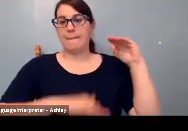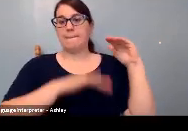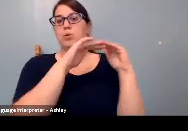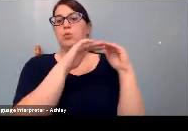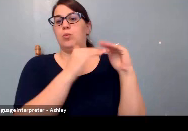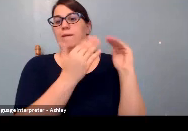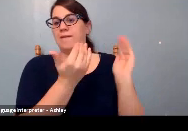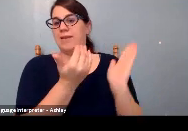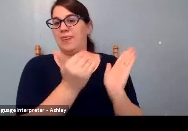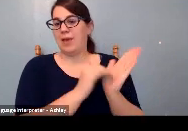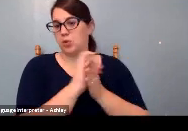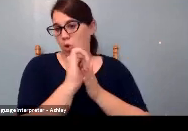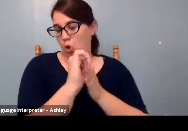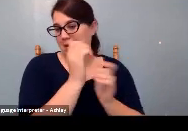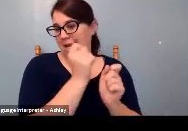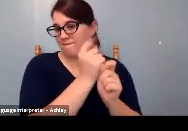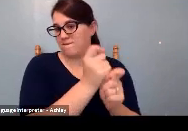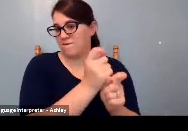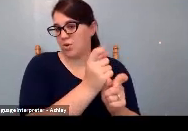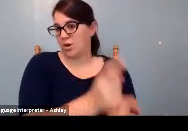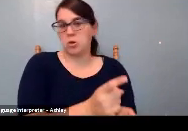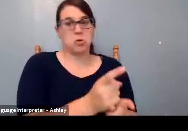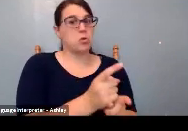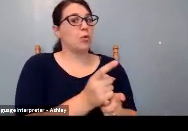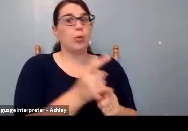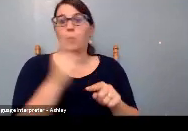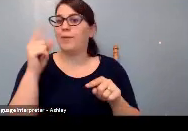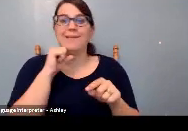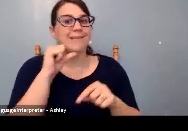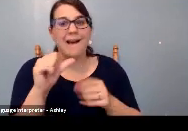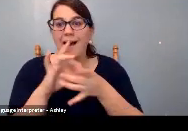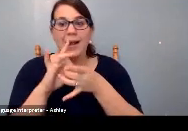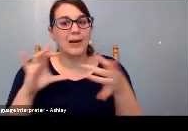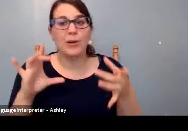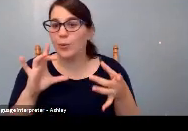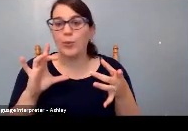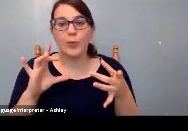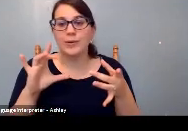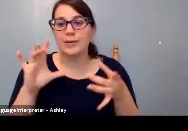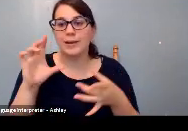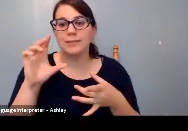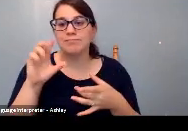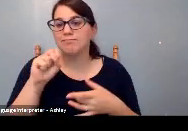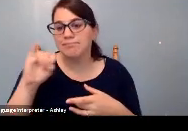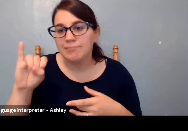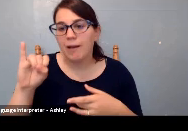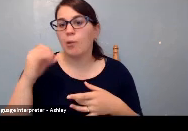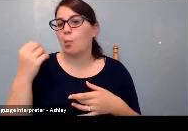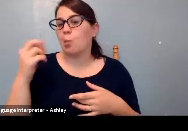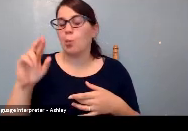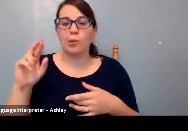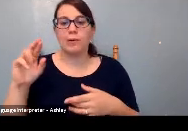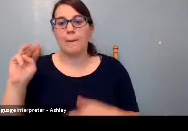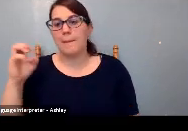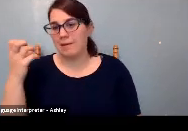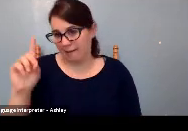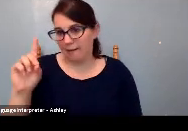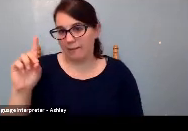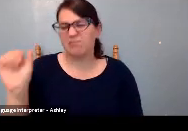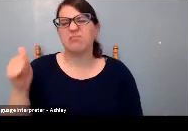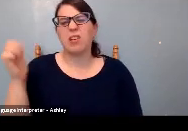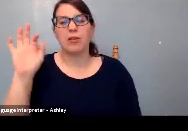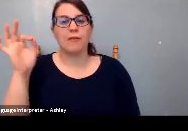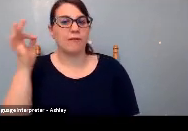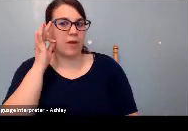per year without being at risk for losing federal benefit programs like SSI and Medicaid. True